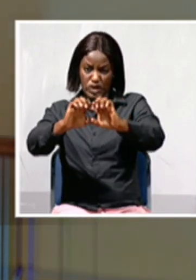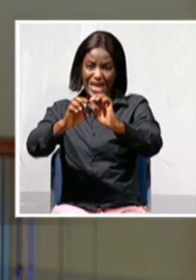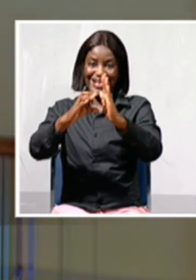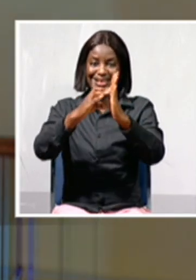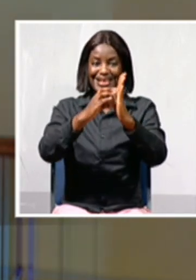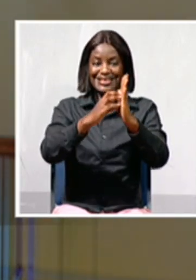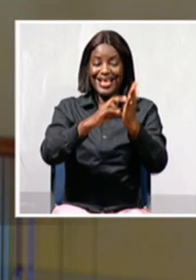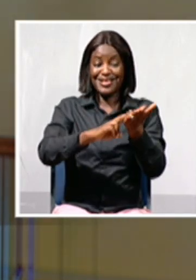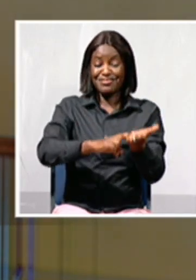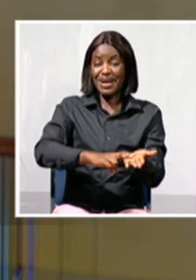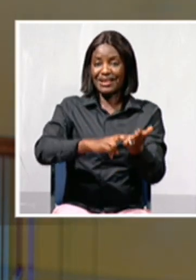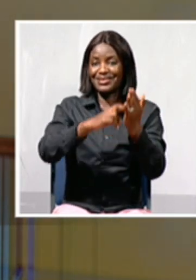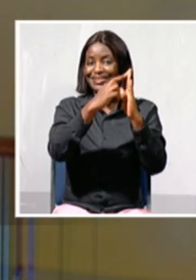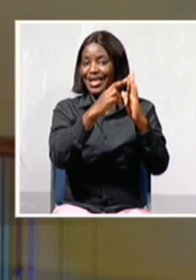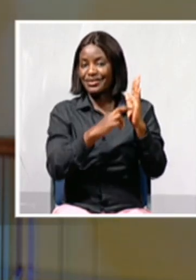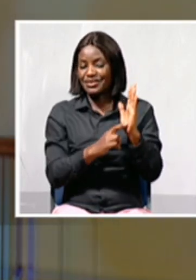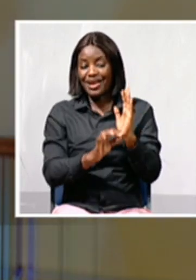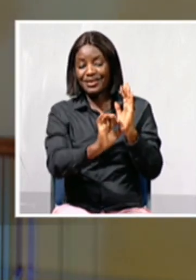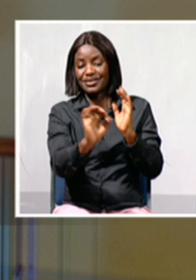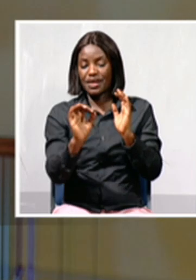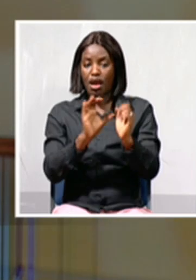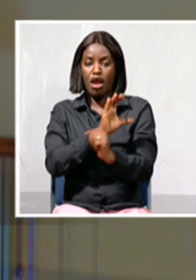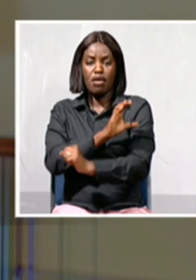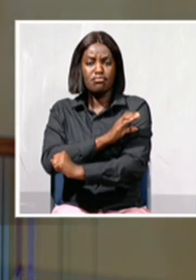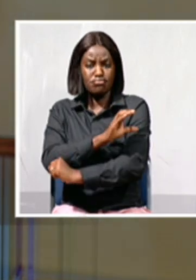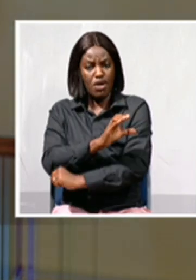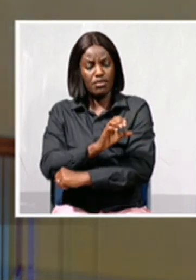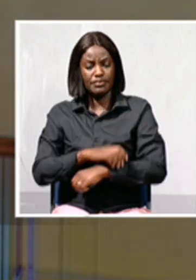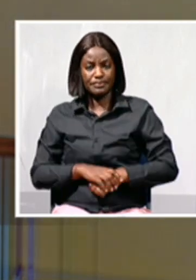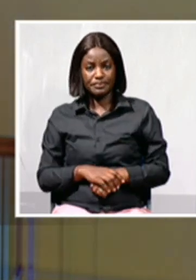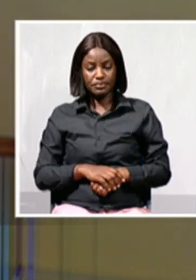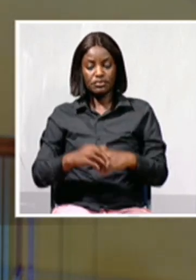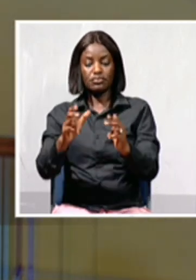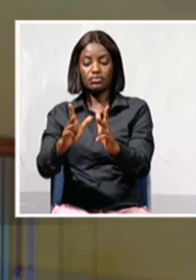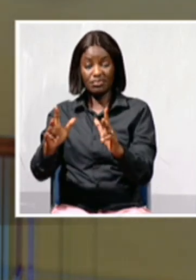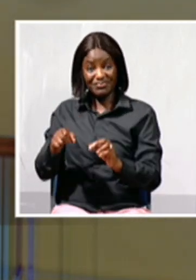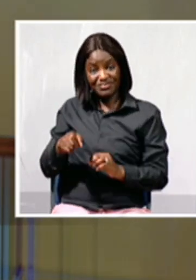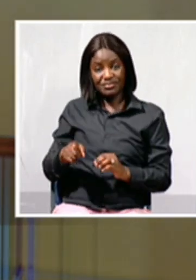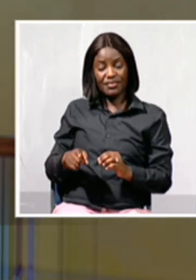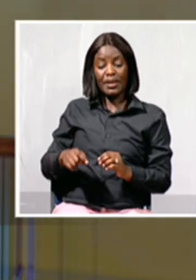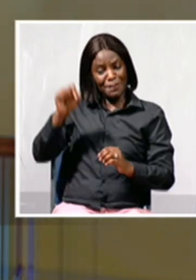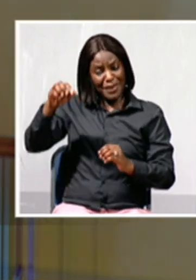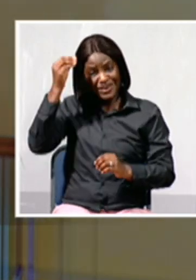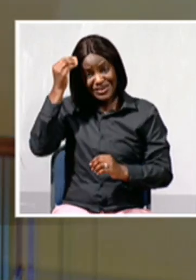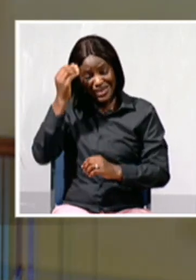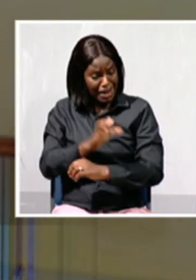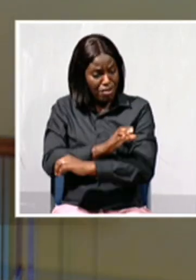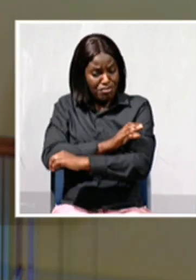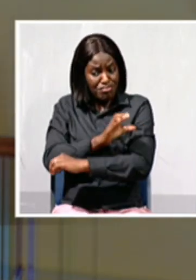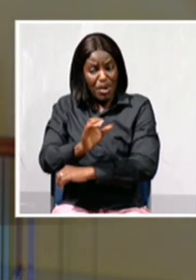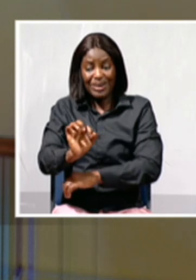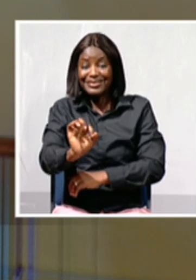principles, and also their powers. They must know that they have the powers. Therefore, it cannot be just